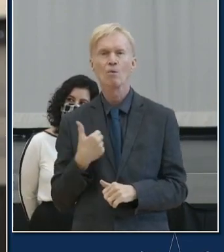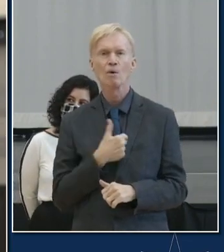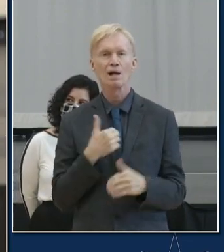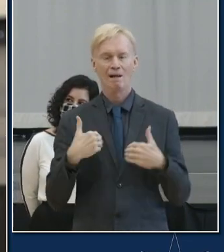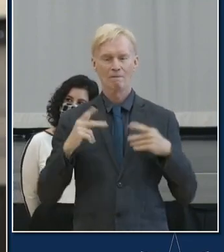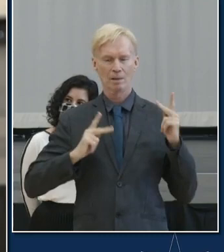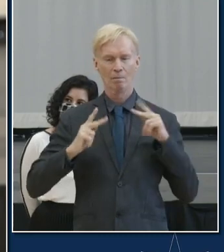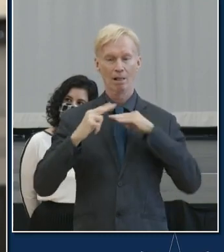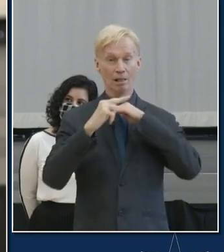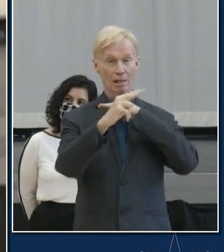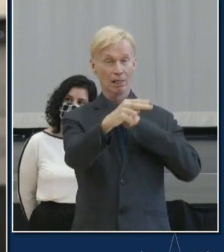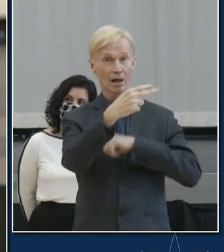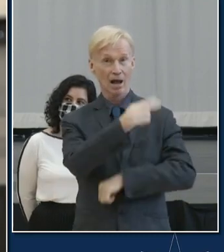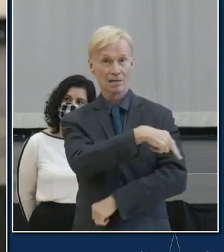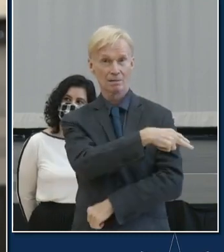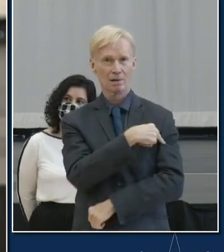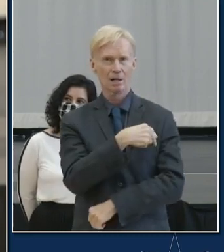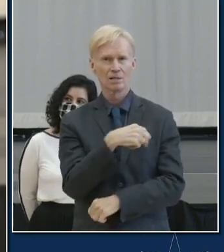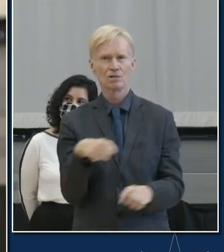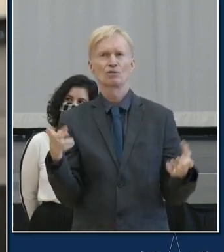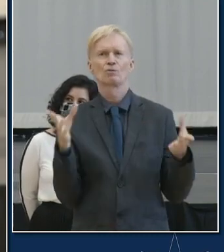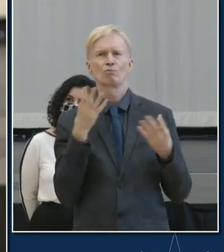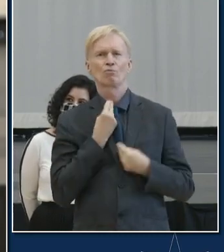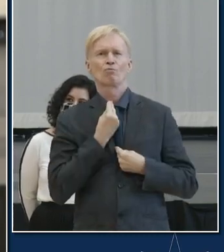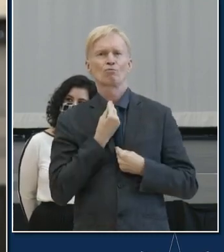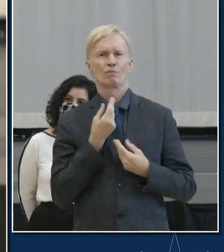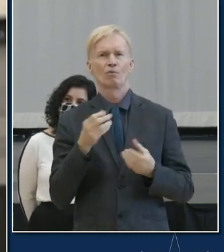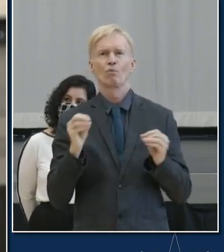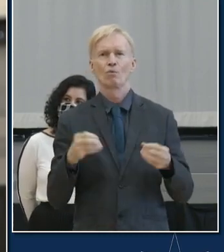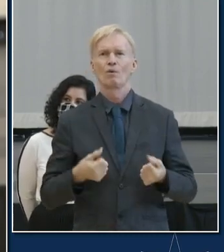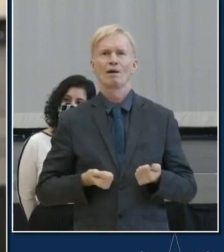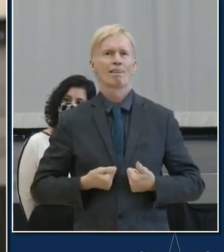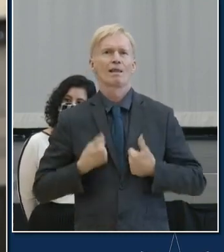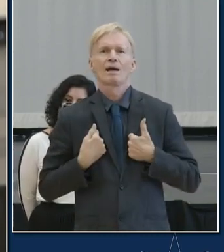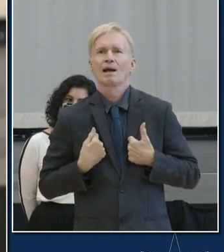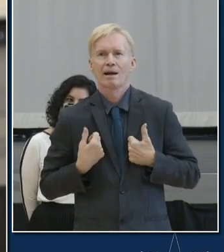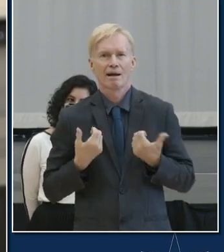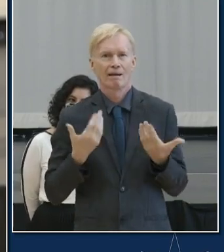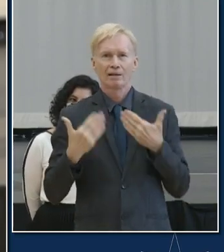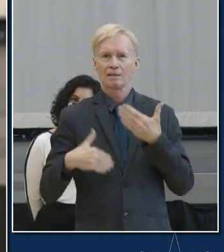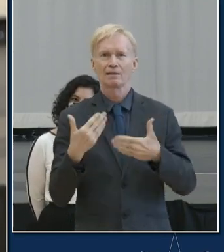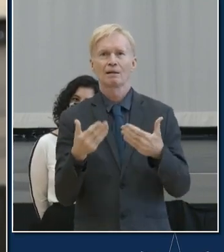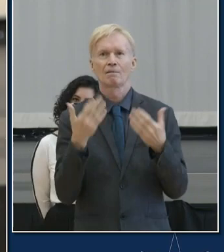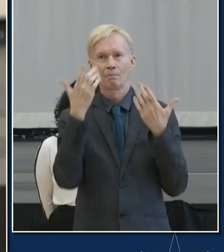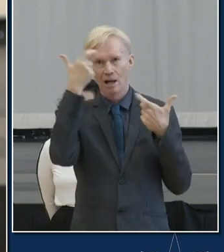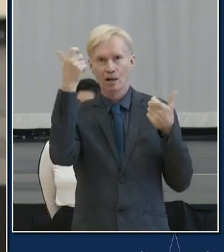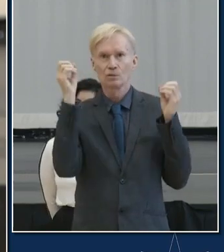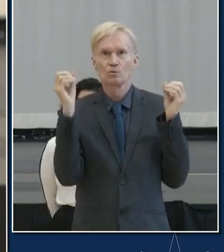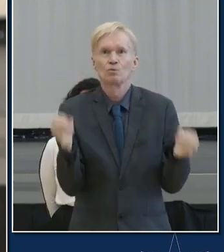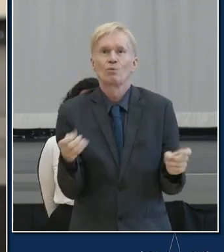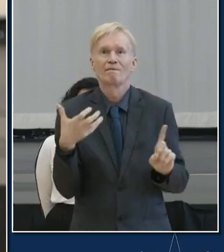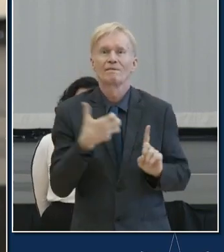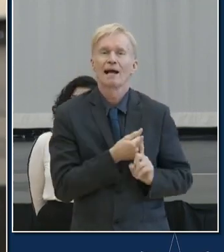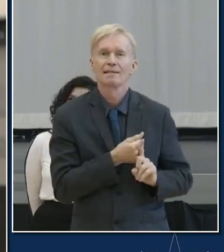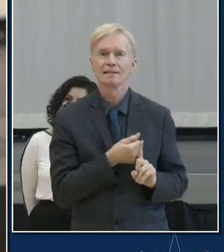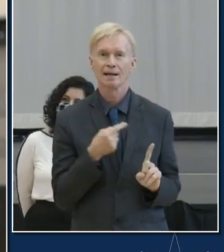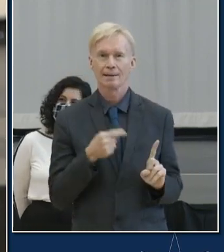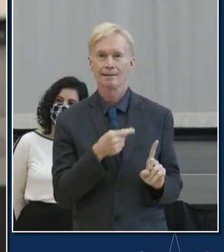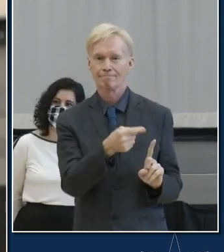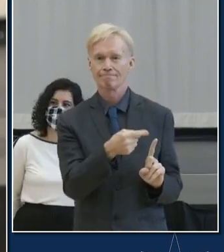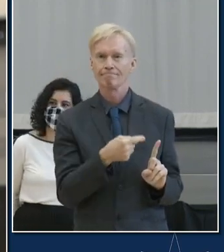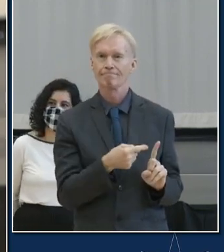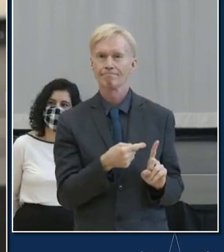in hospitals who are clinging to life because they weren't vaccinated, and now they're